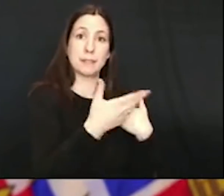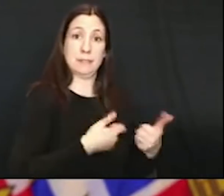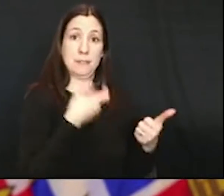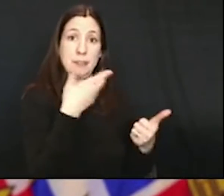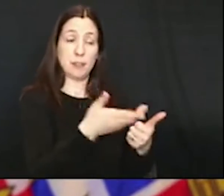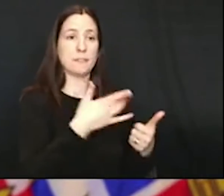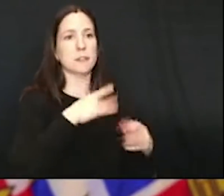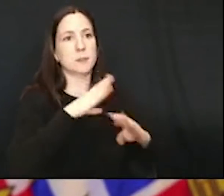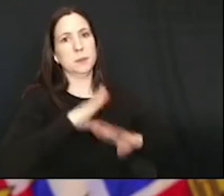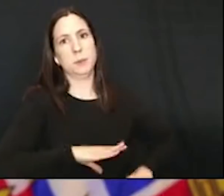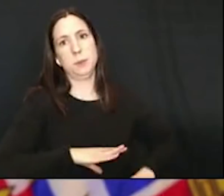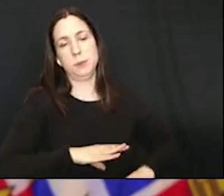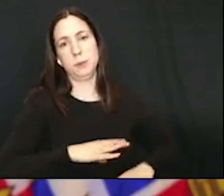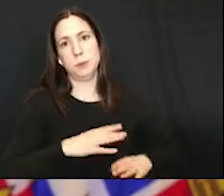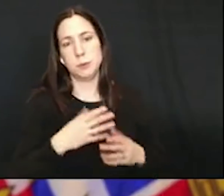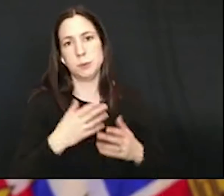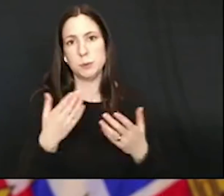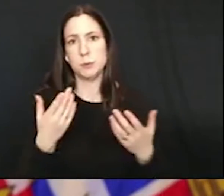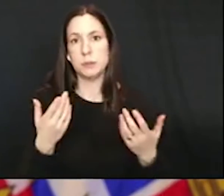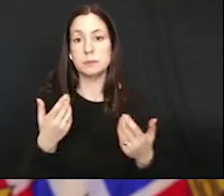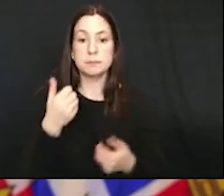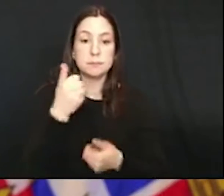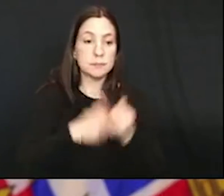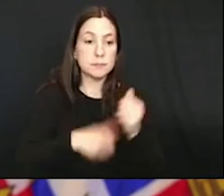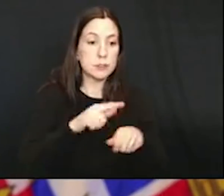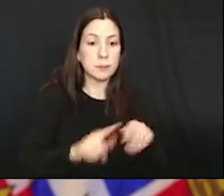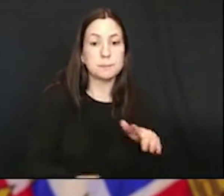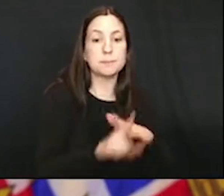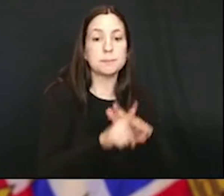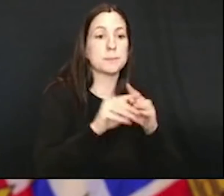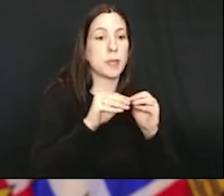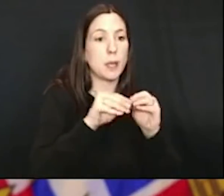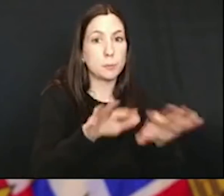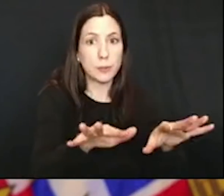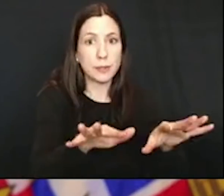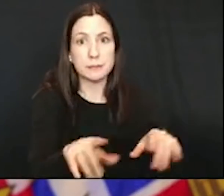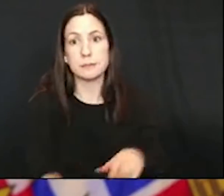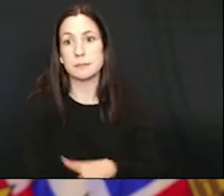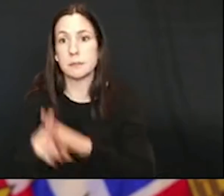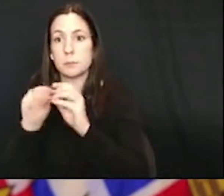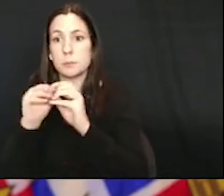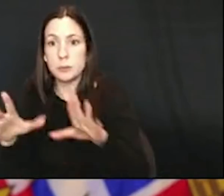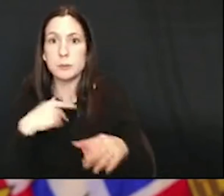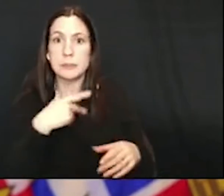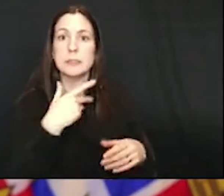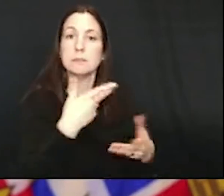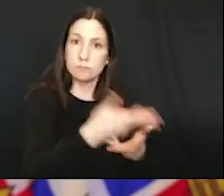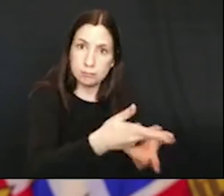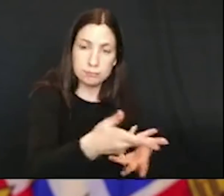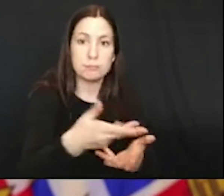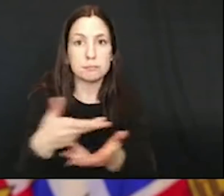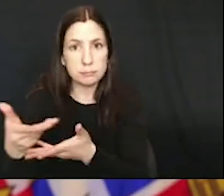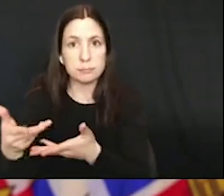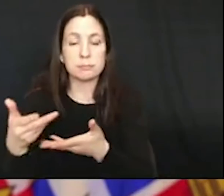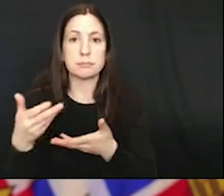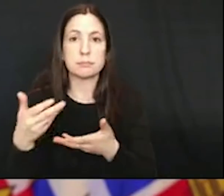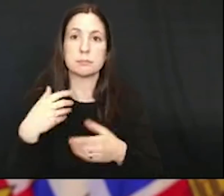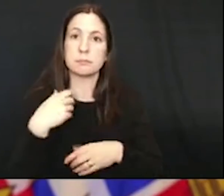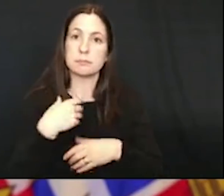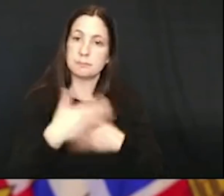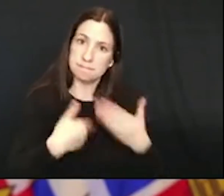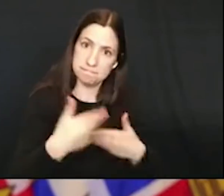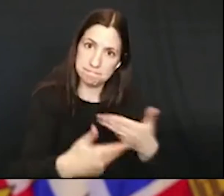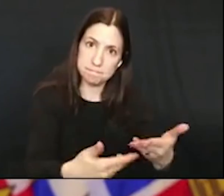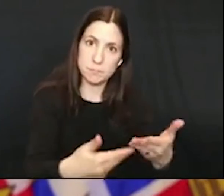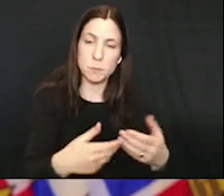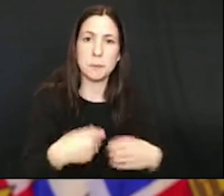been addressing those outbreaks that we're seeing in parts of our community, in our acute care system, and making sure that our acute care system